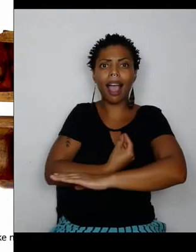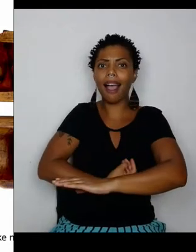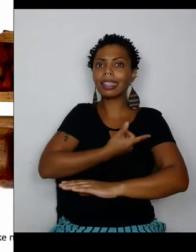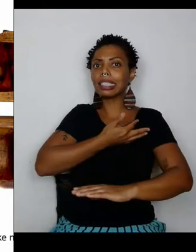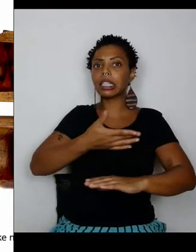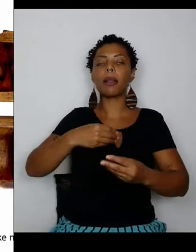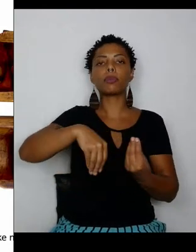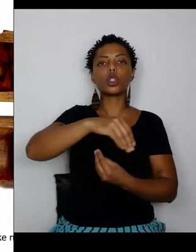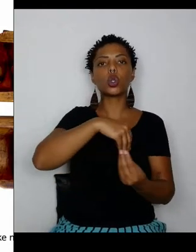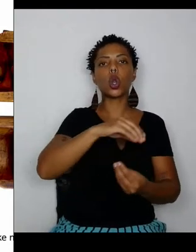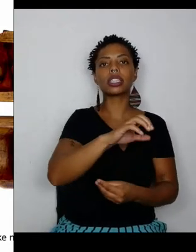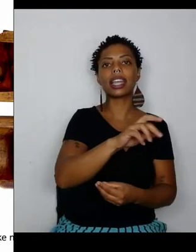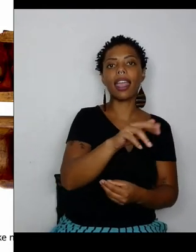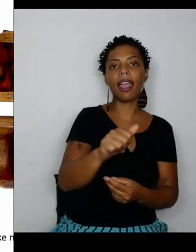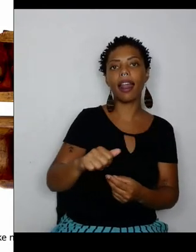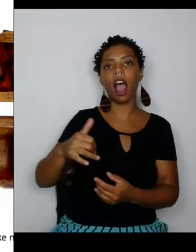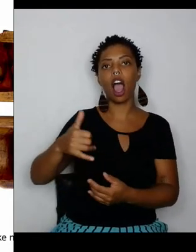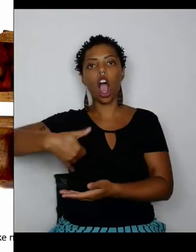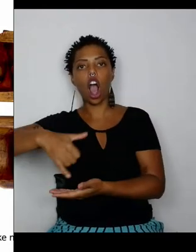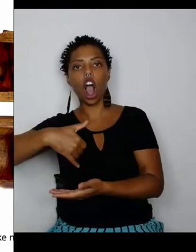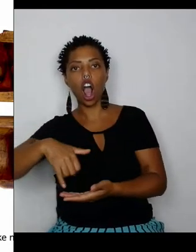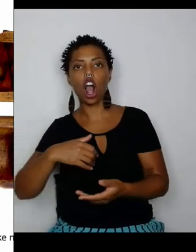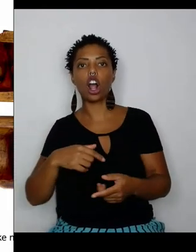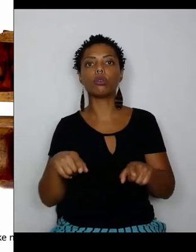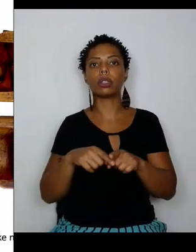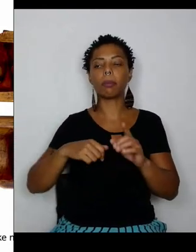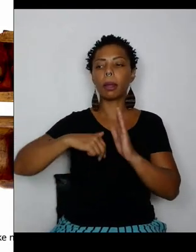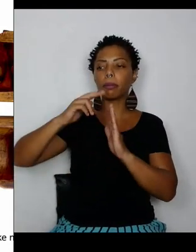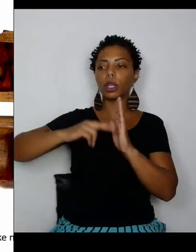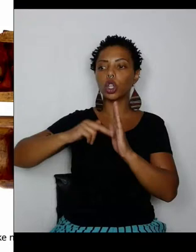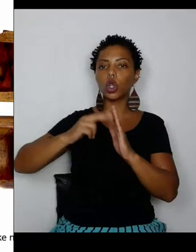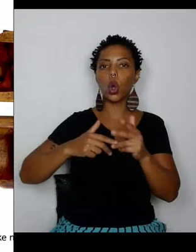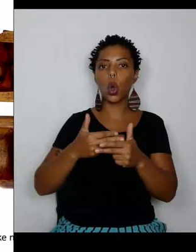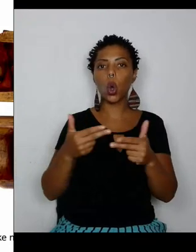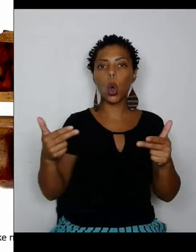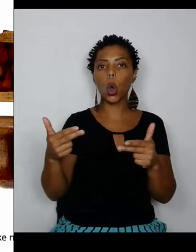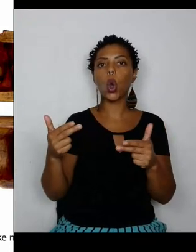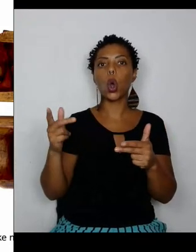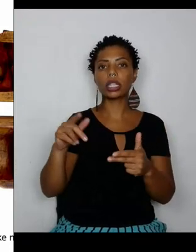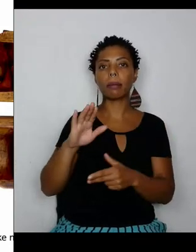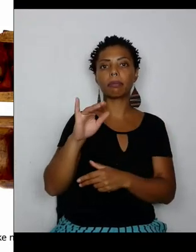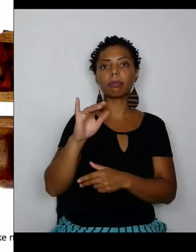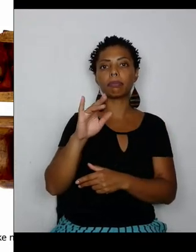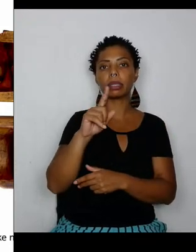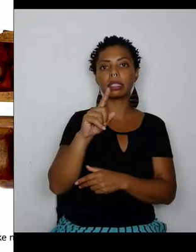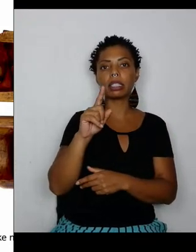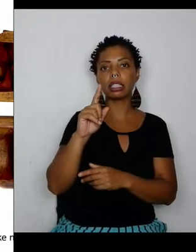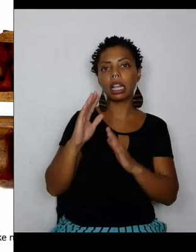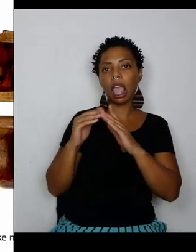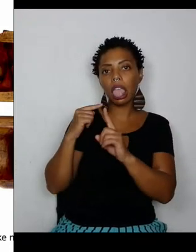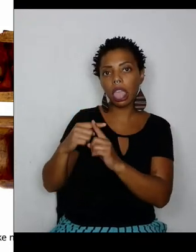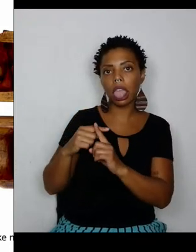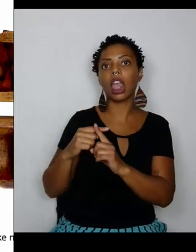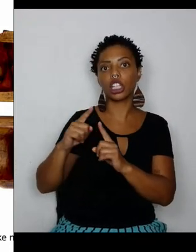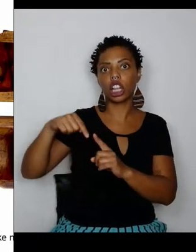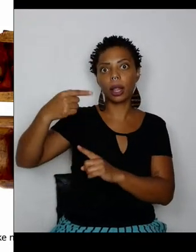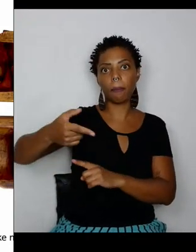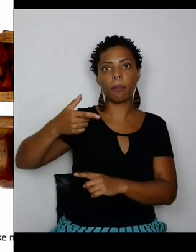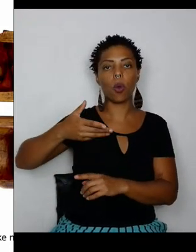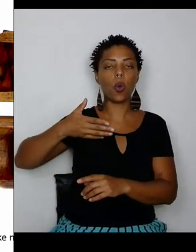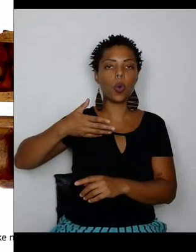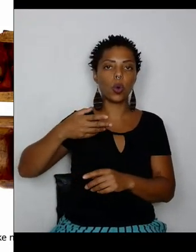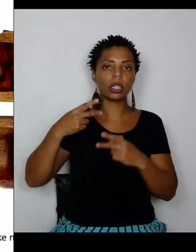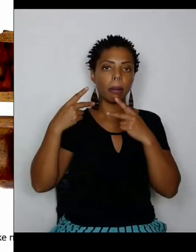container in his vision after the sermon which also joined the medieval stained glass and the devotional medievalizing